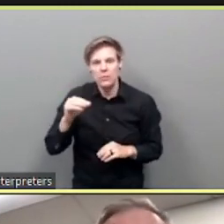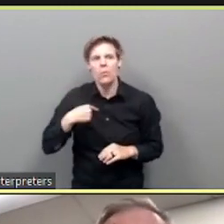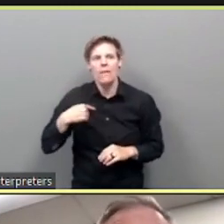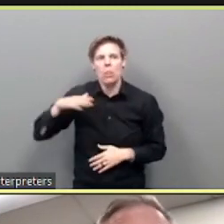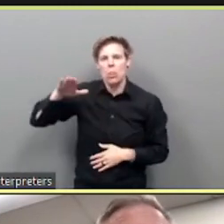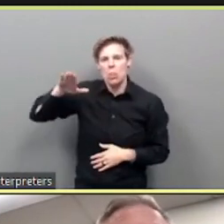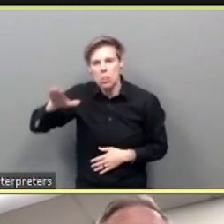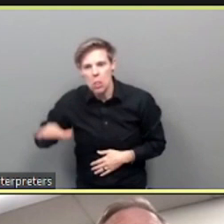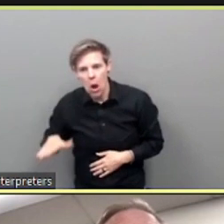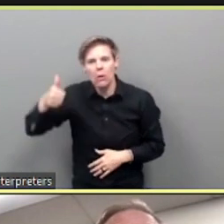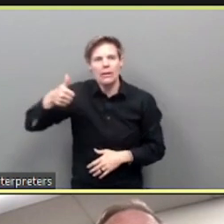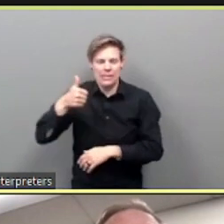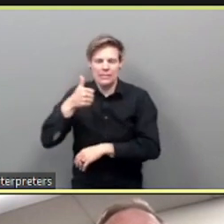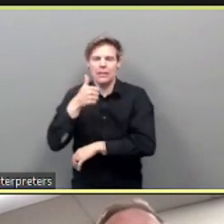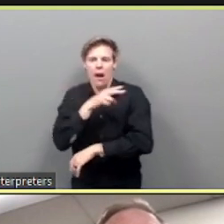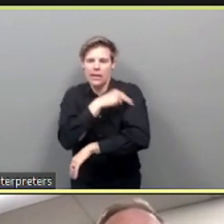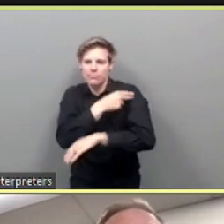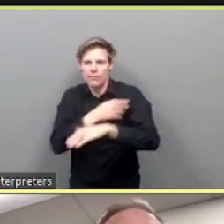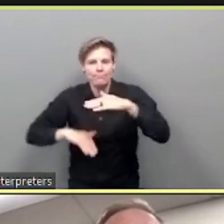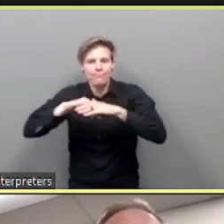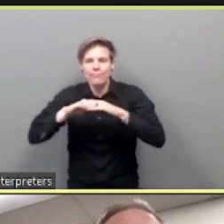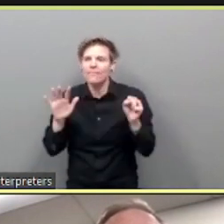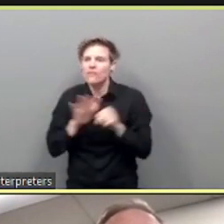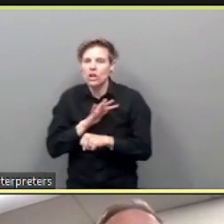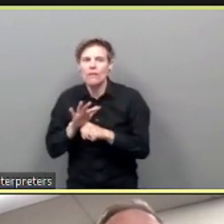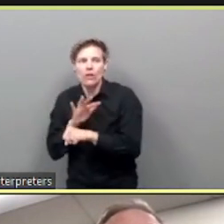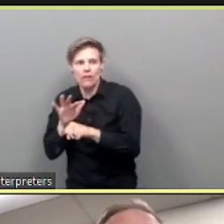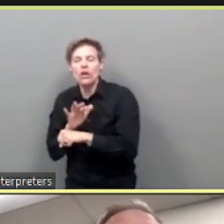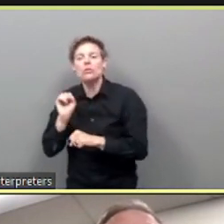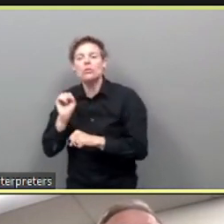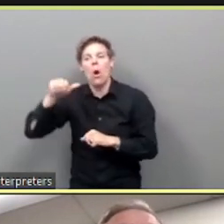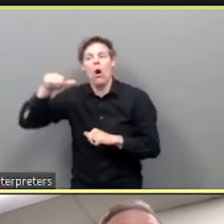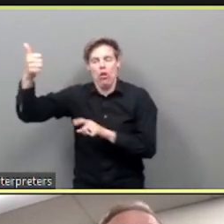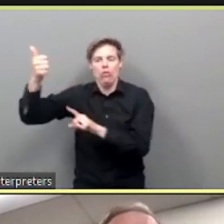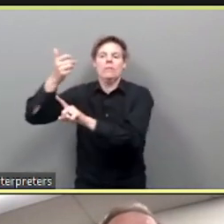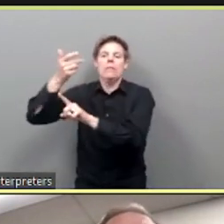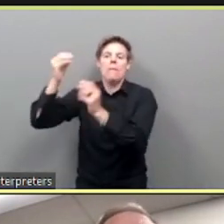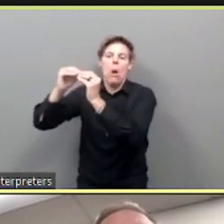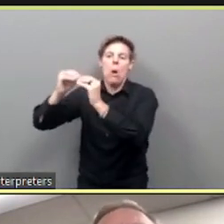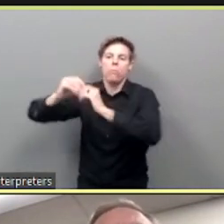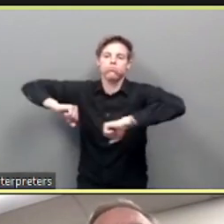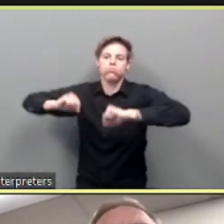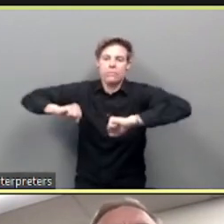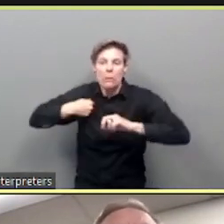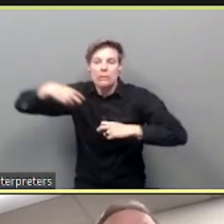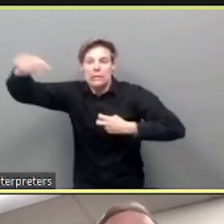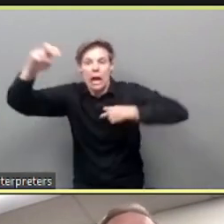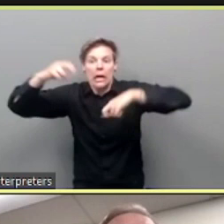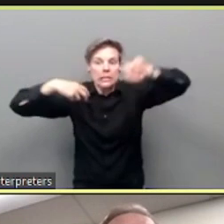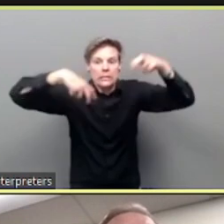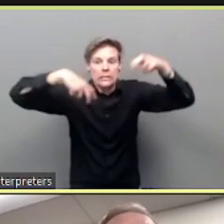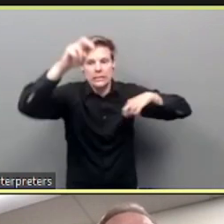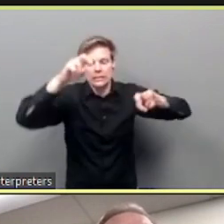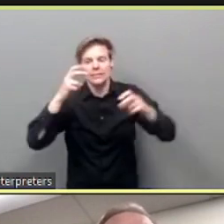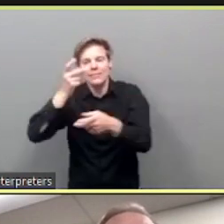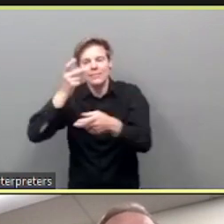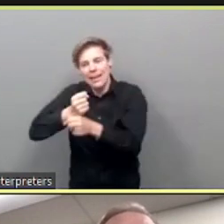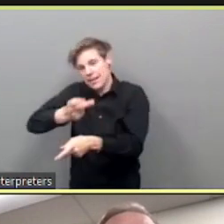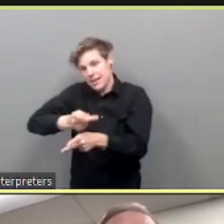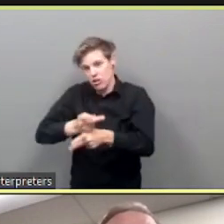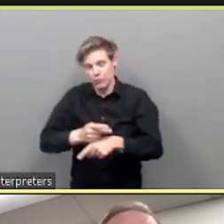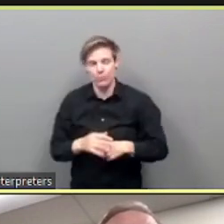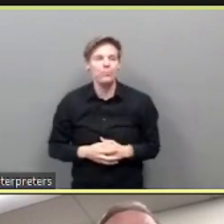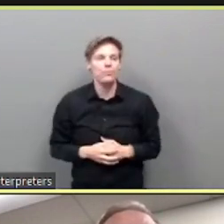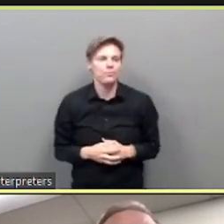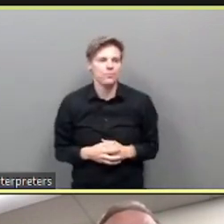all of those states. Next slide, please. And just out of state hospital